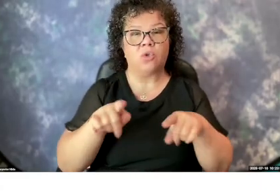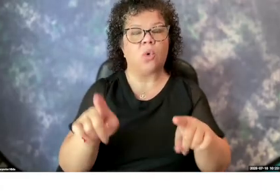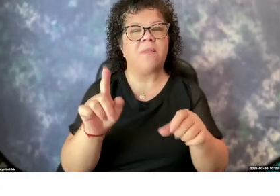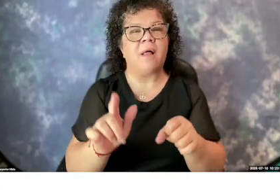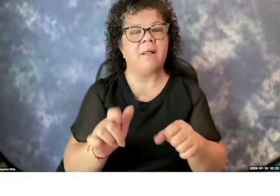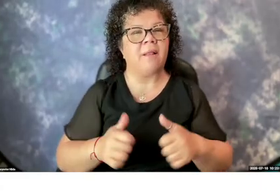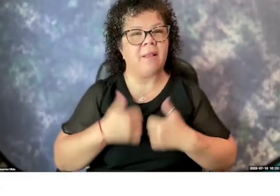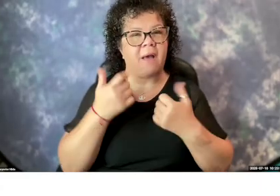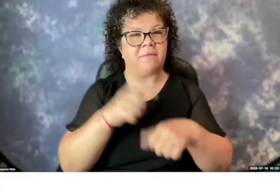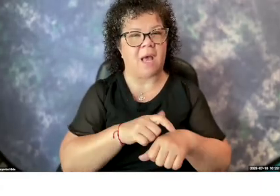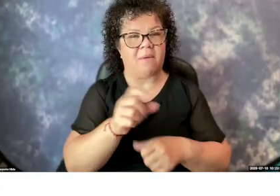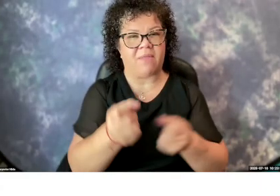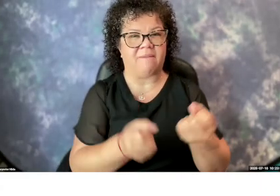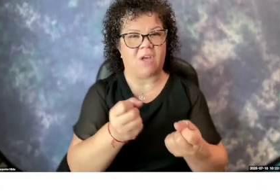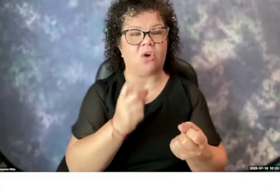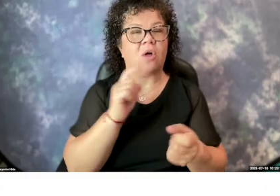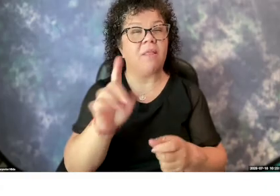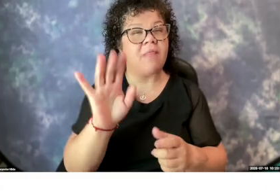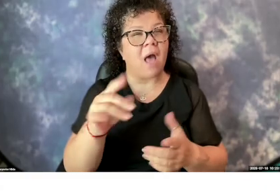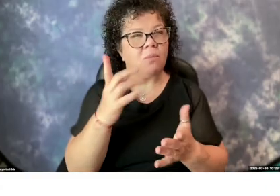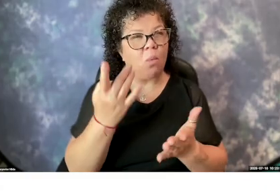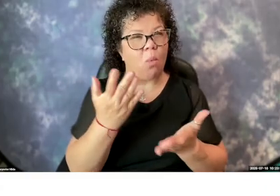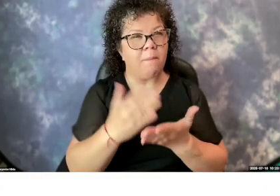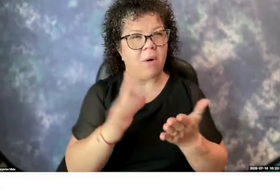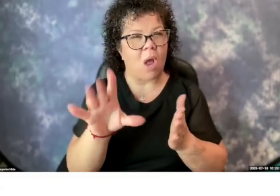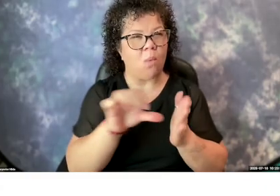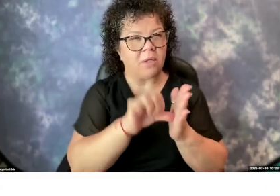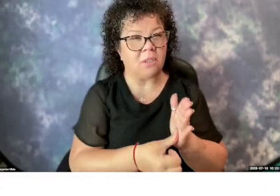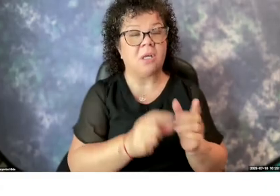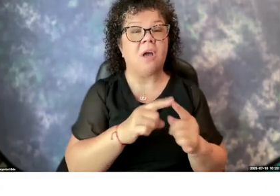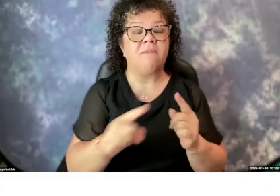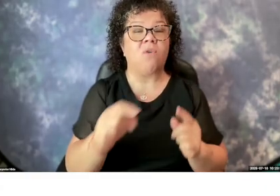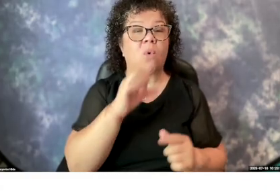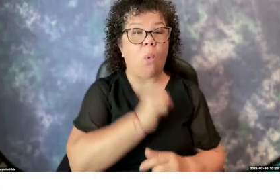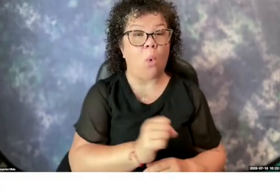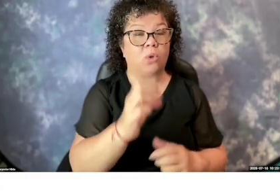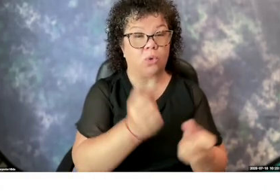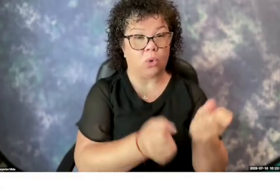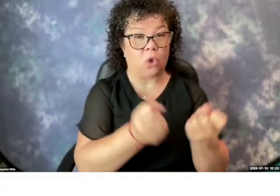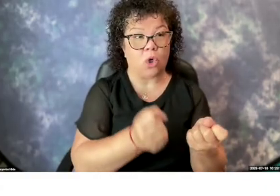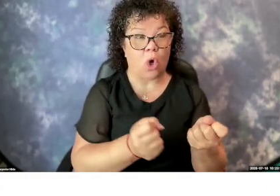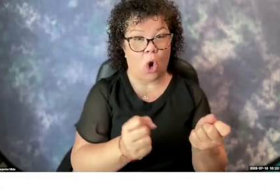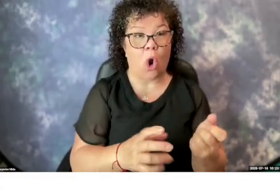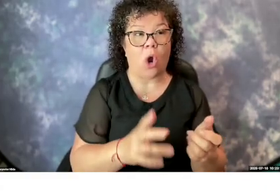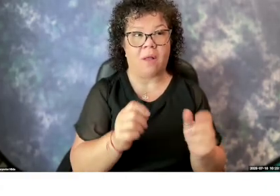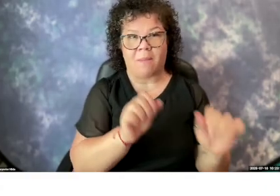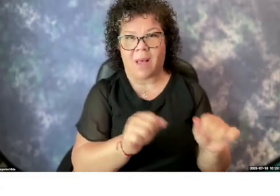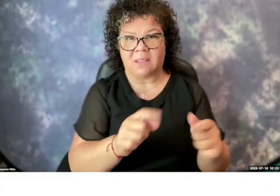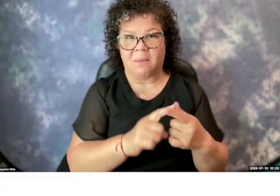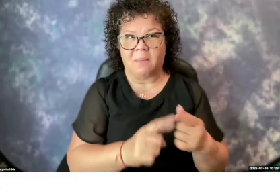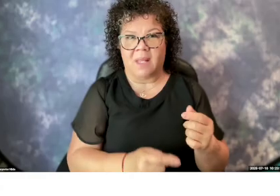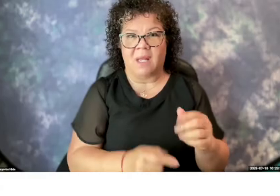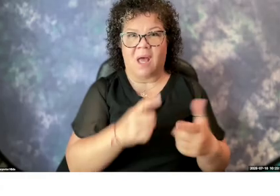the used vehicles, because as vehicles get older, the likelihood of needing a major repair goes up. So